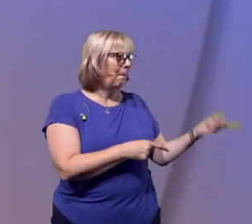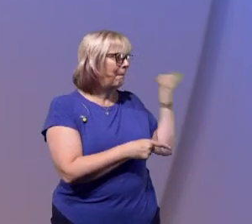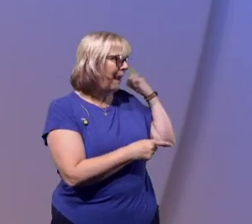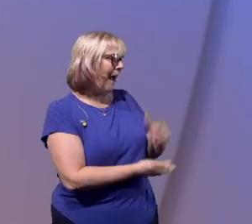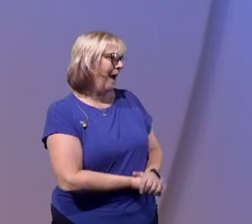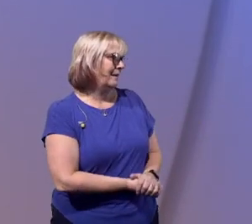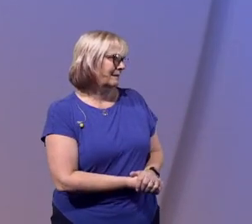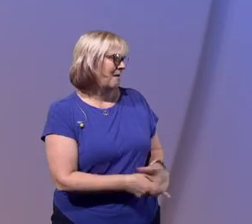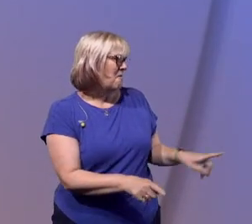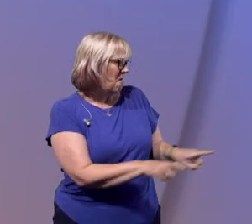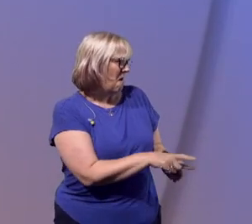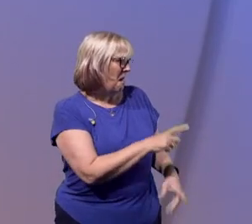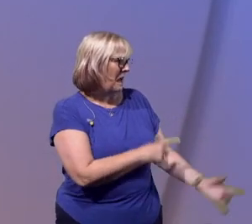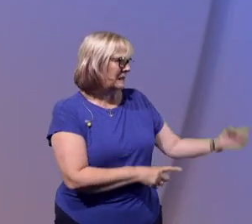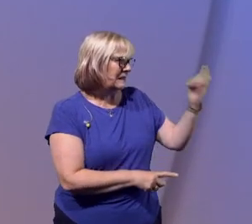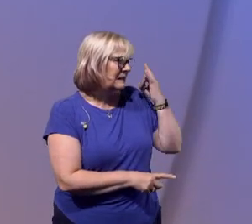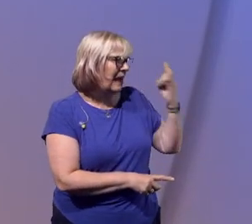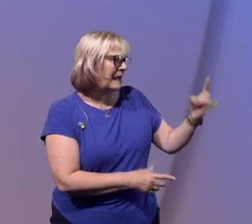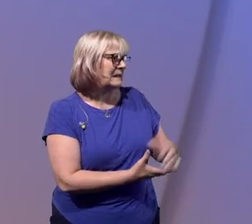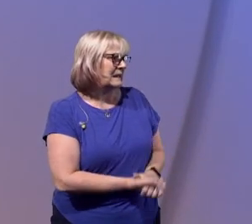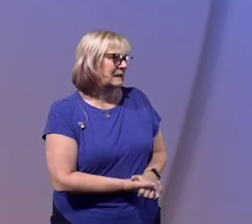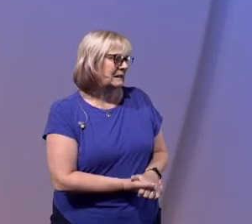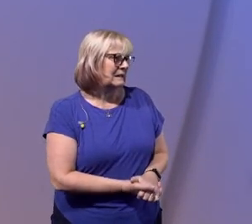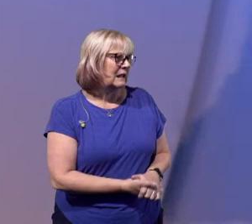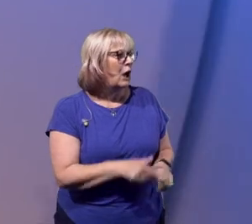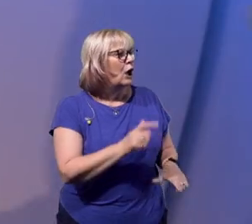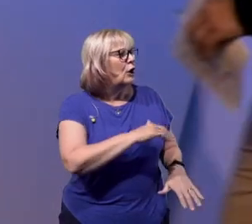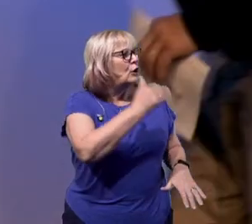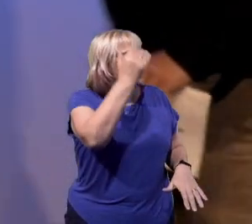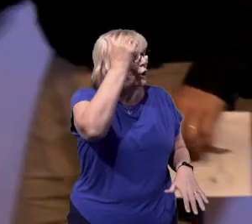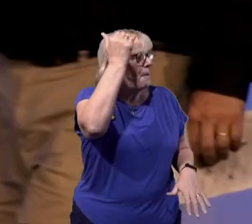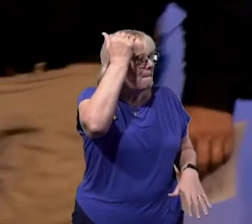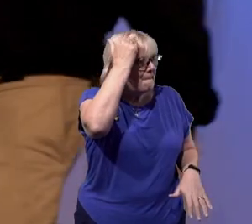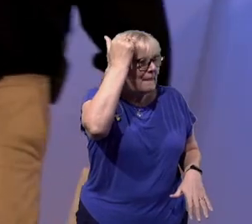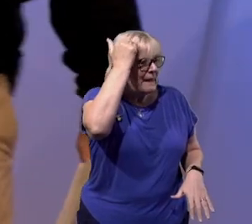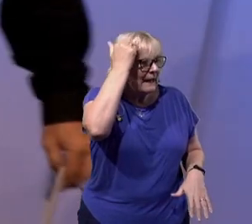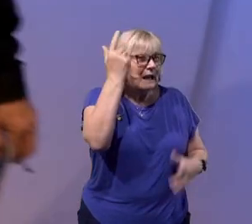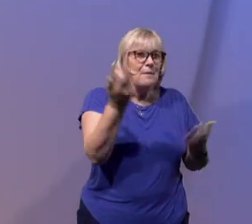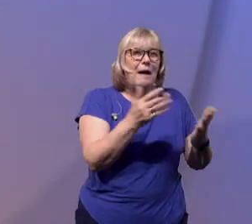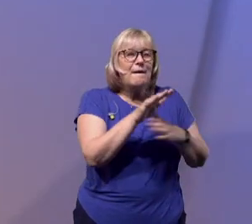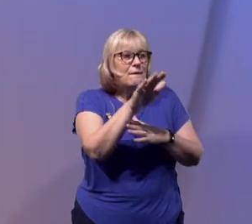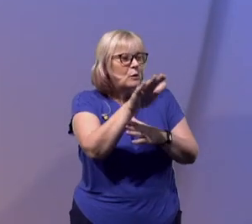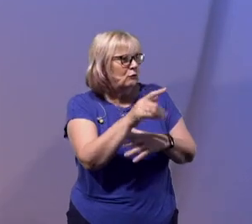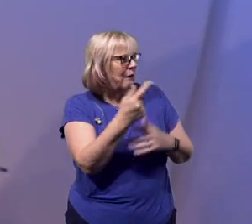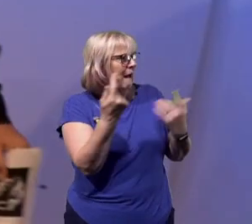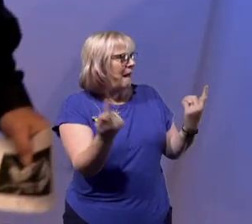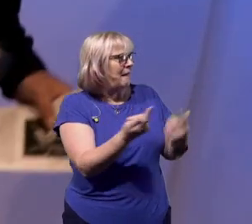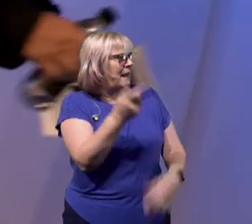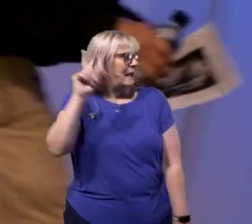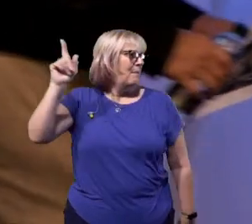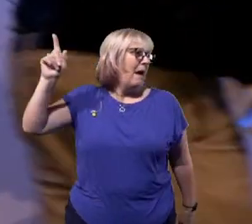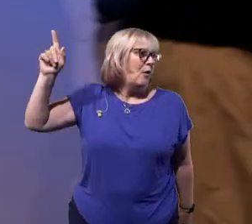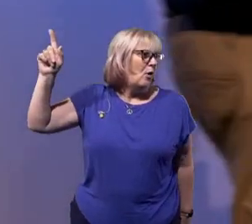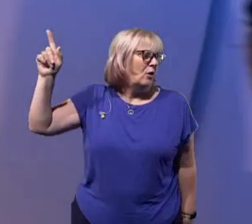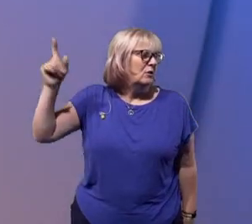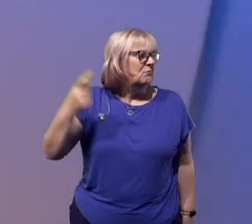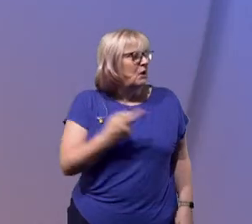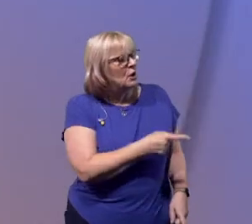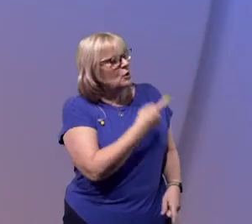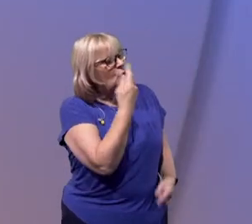he said. "You do not have in mind the concerns of God, but merely